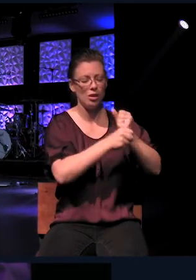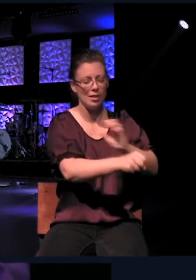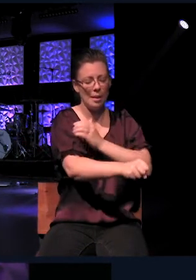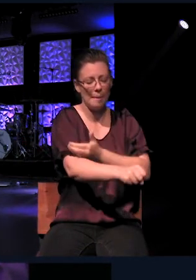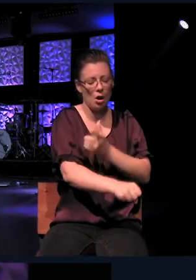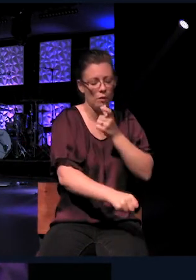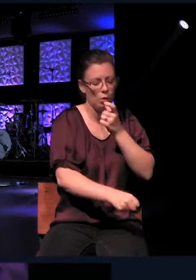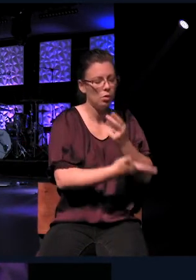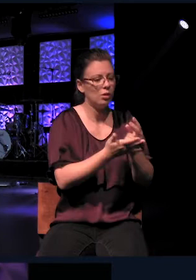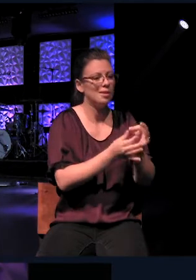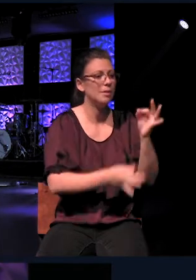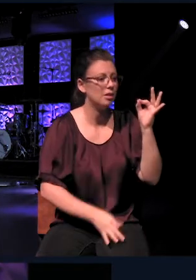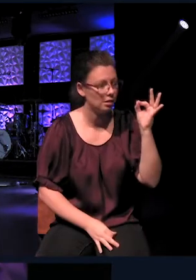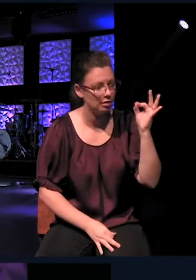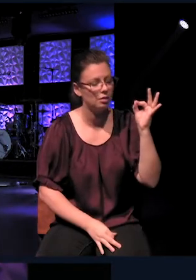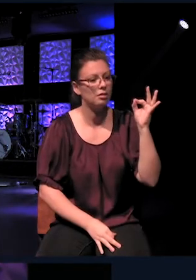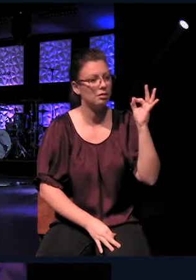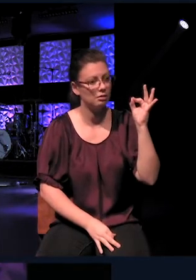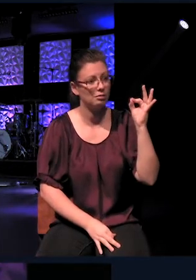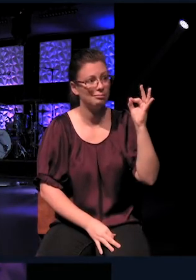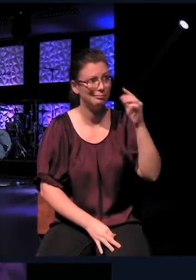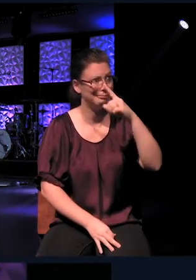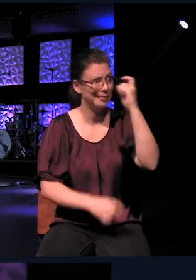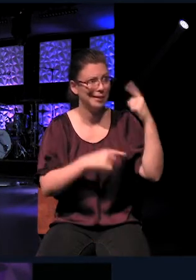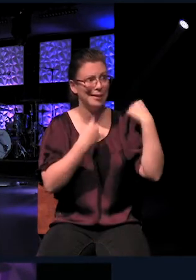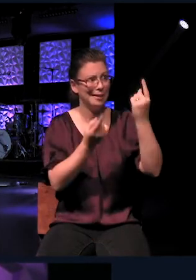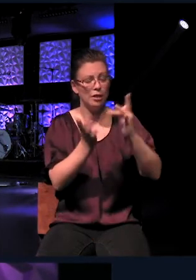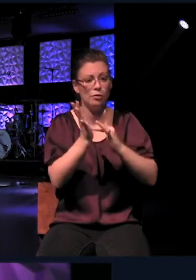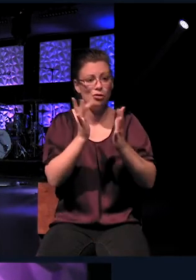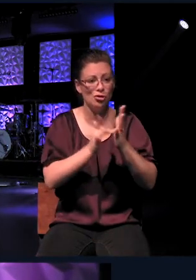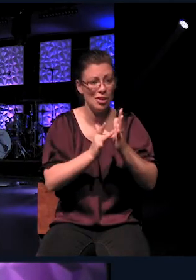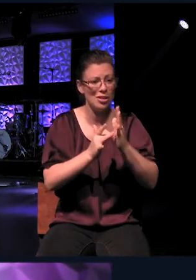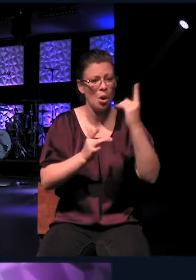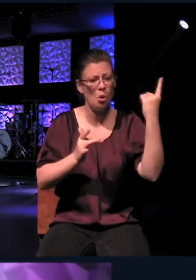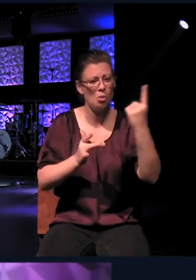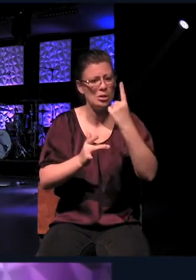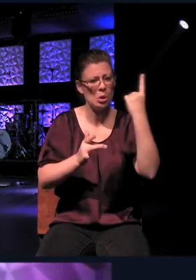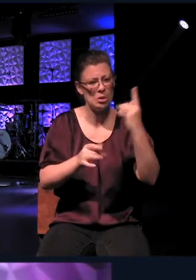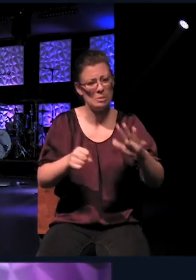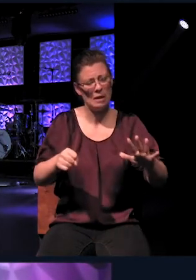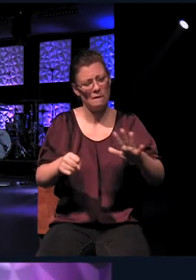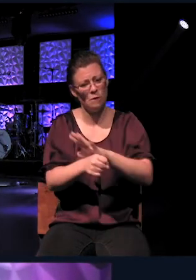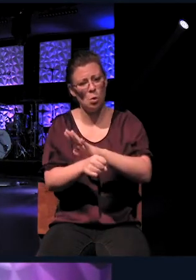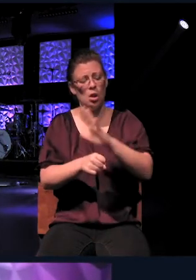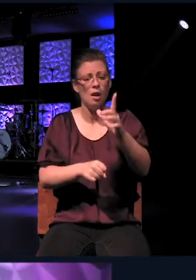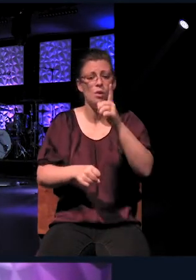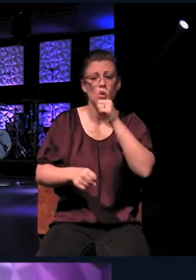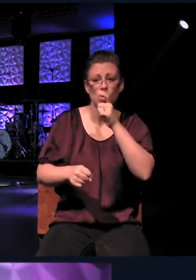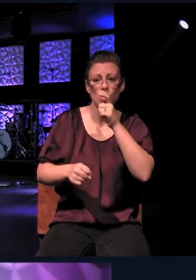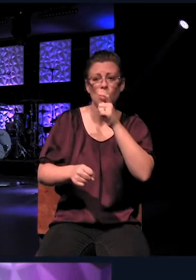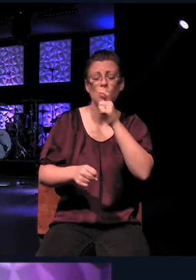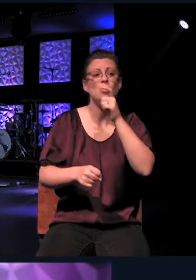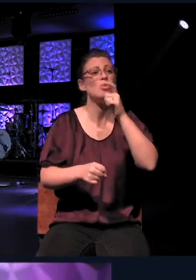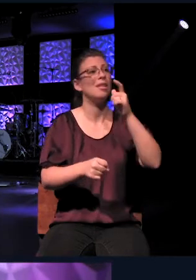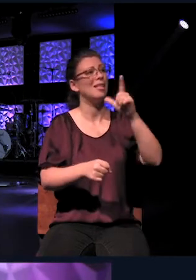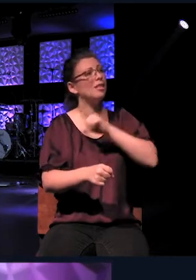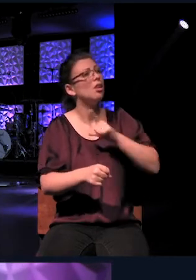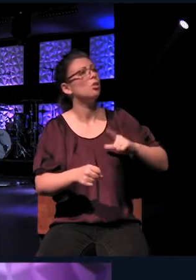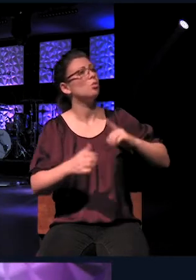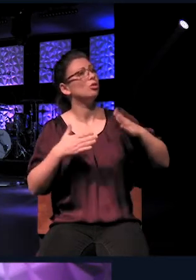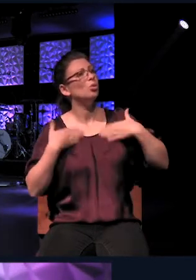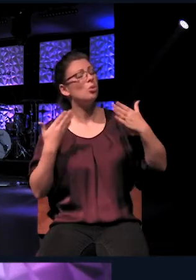13. Because of Jesus, always be full of joy in the Lord. I say it again, rejoice, because of